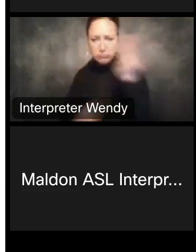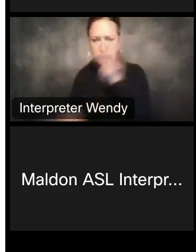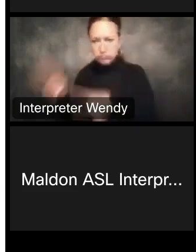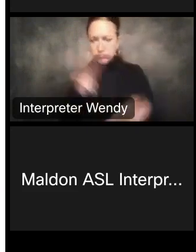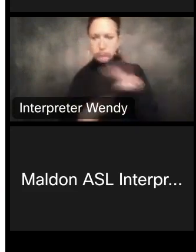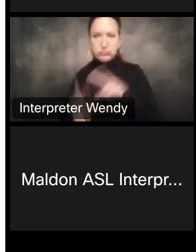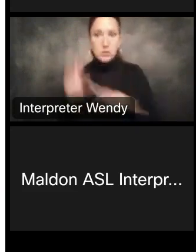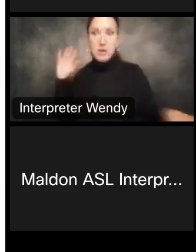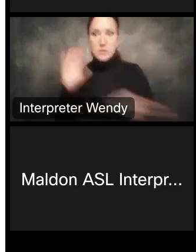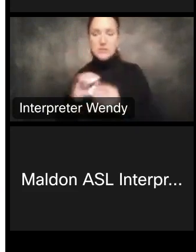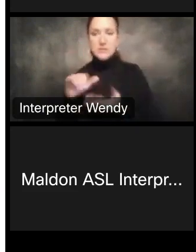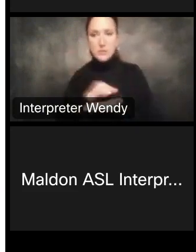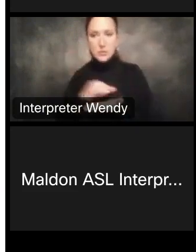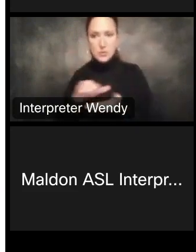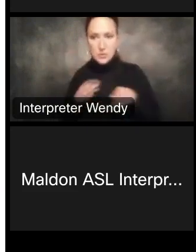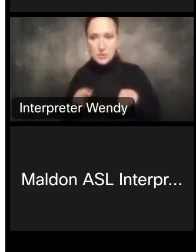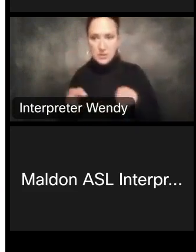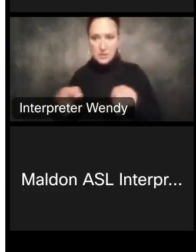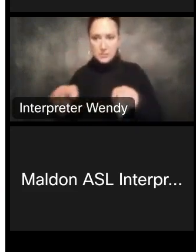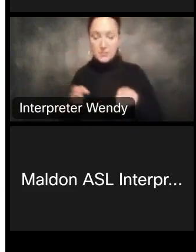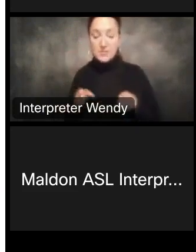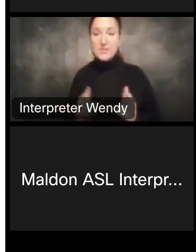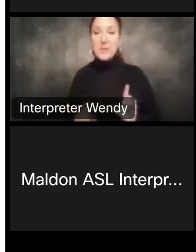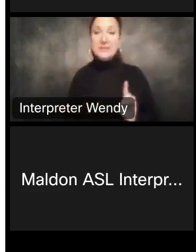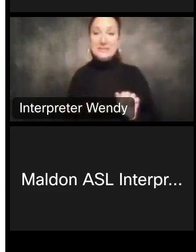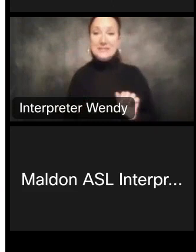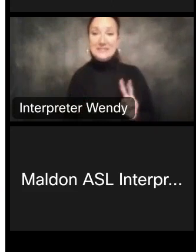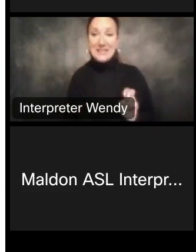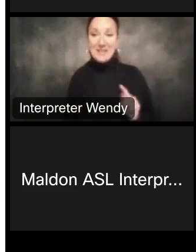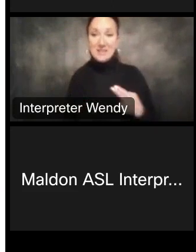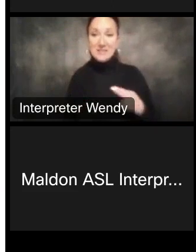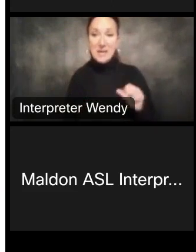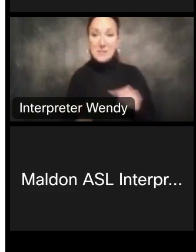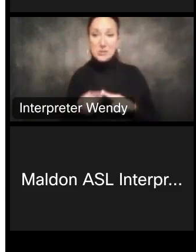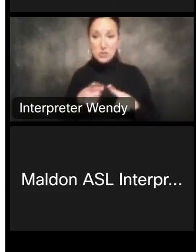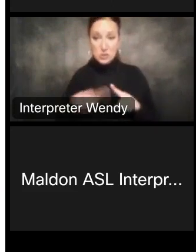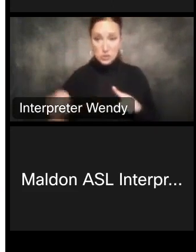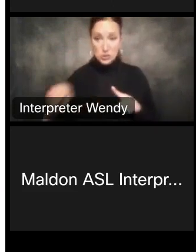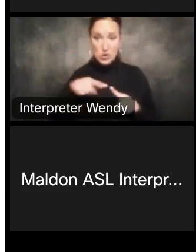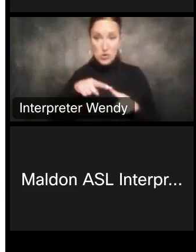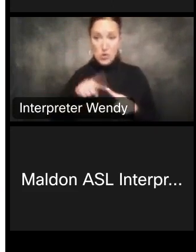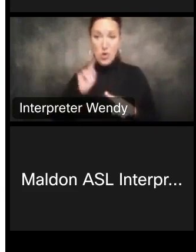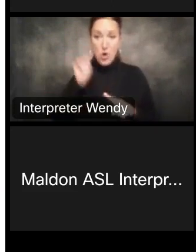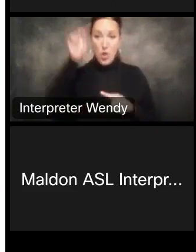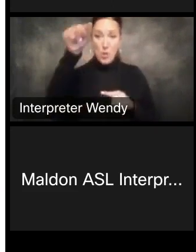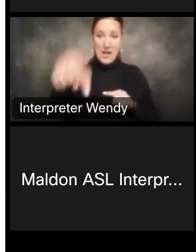York Avenue, I think from Dave Thomas Circle to the Maryland line.